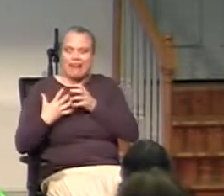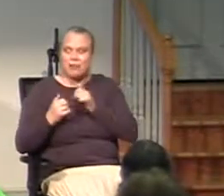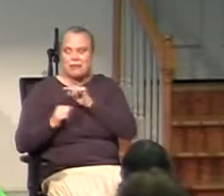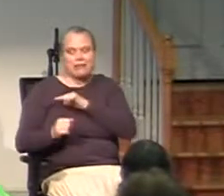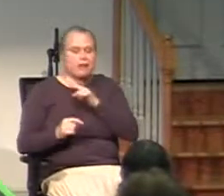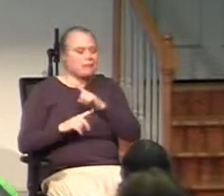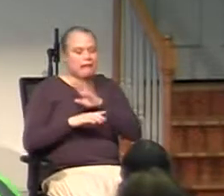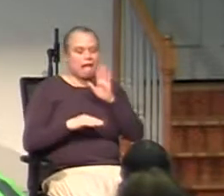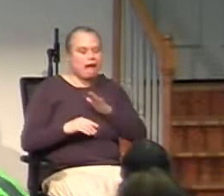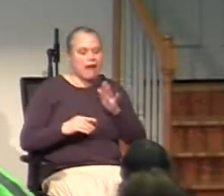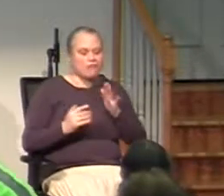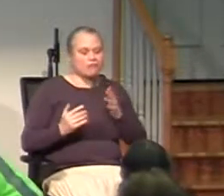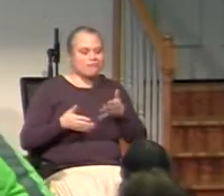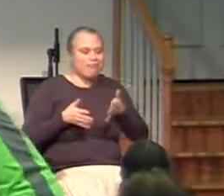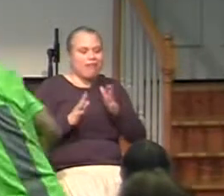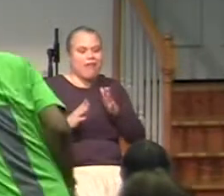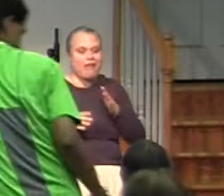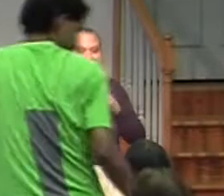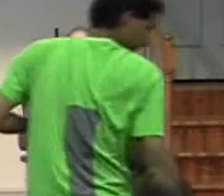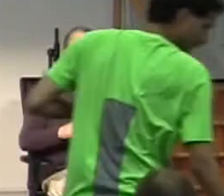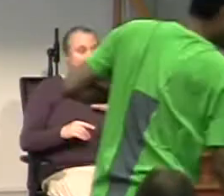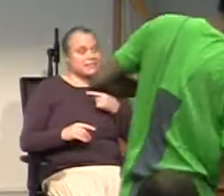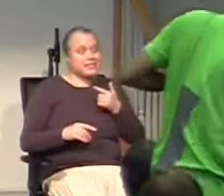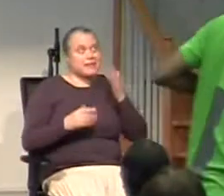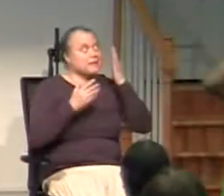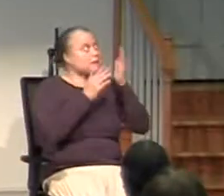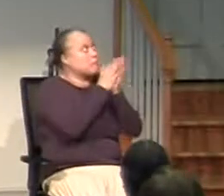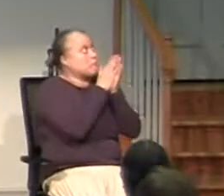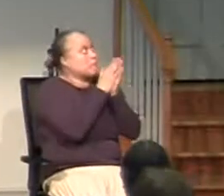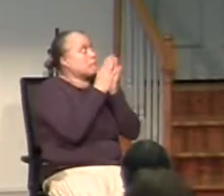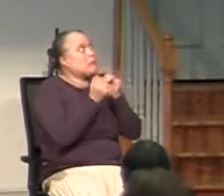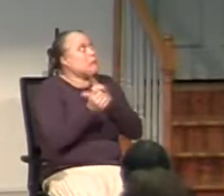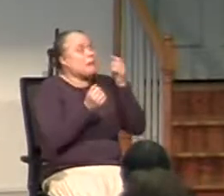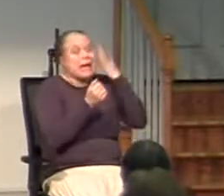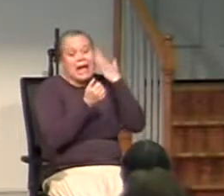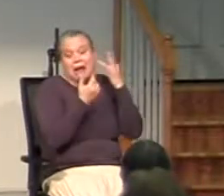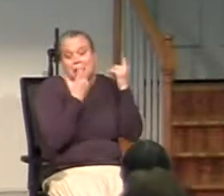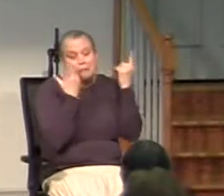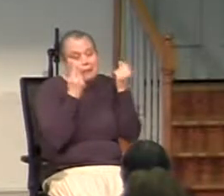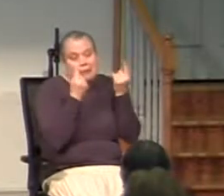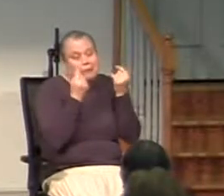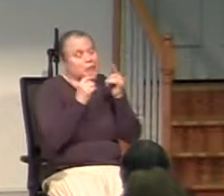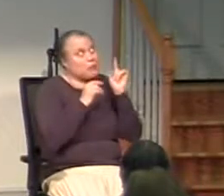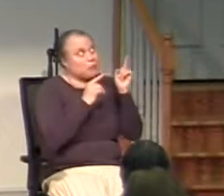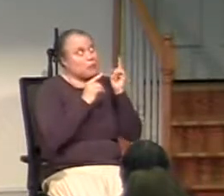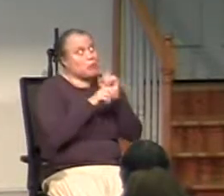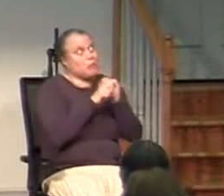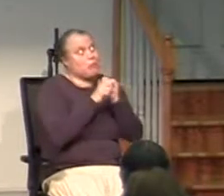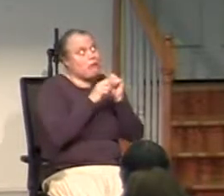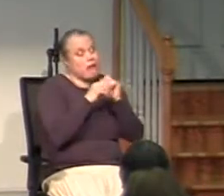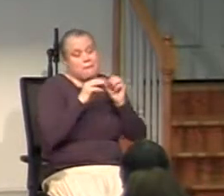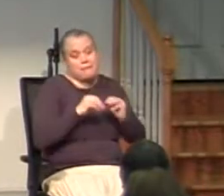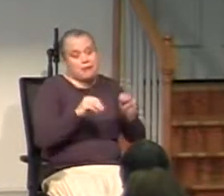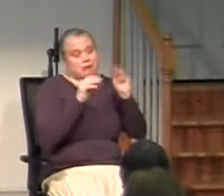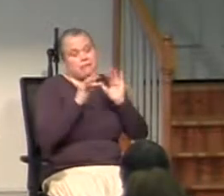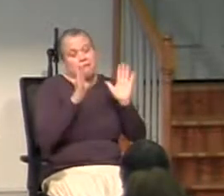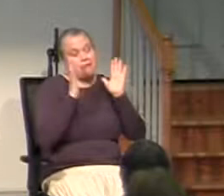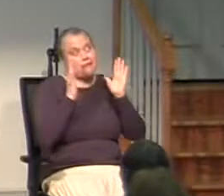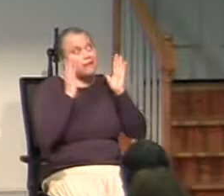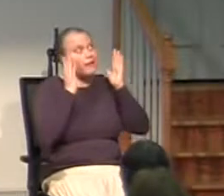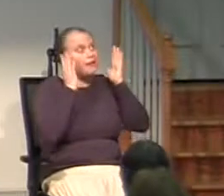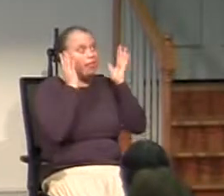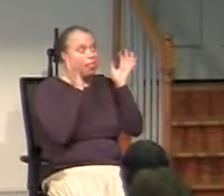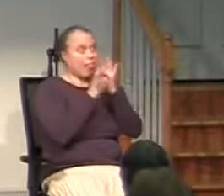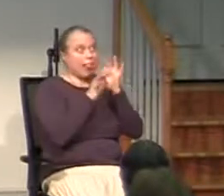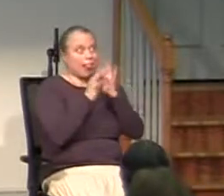it. I started praying. I said, "Lord, I don't know what to do. And unless you work something out, there's